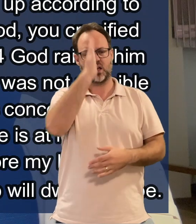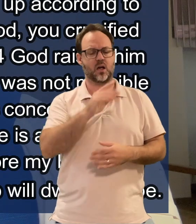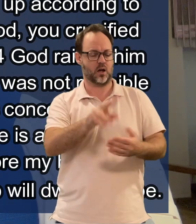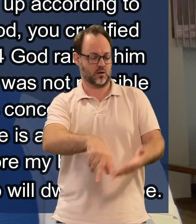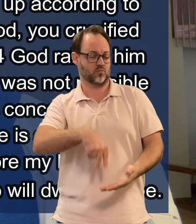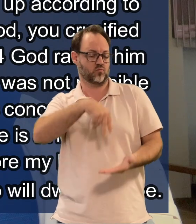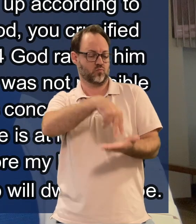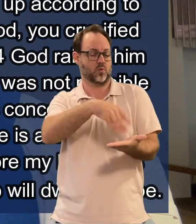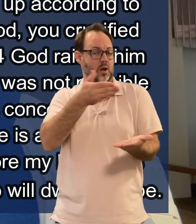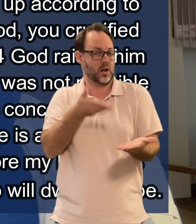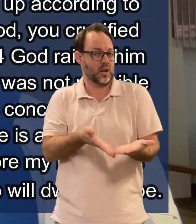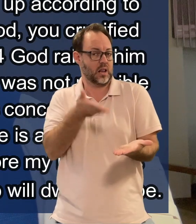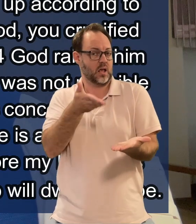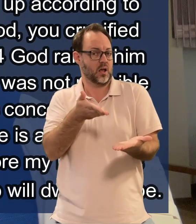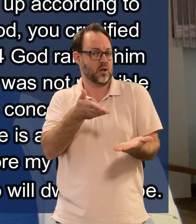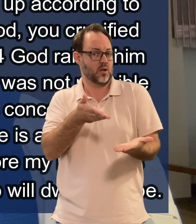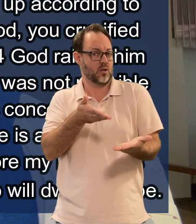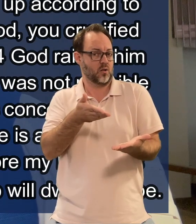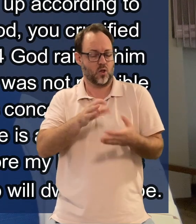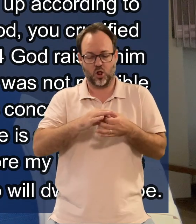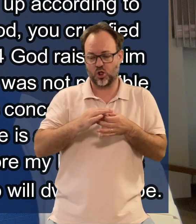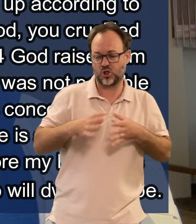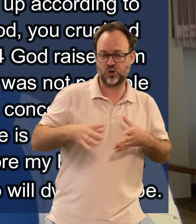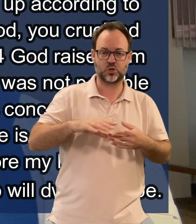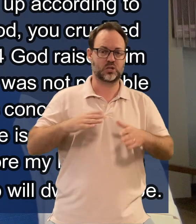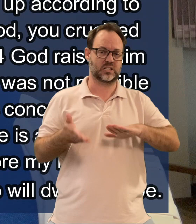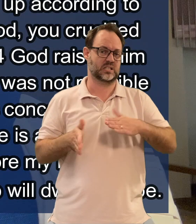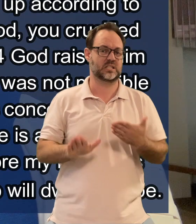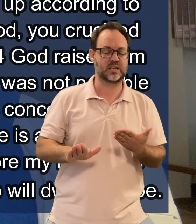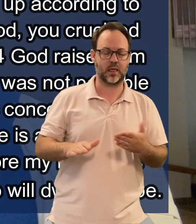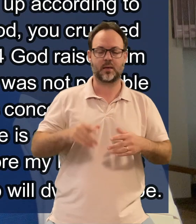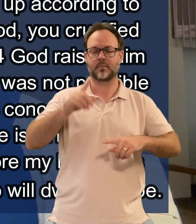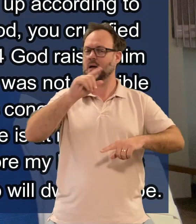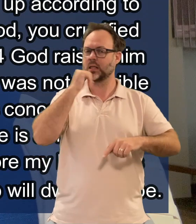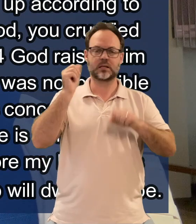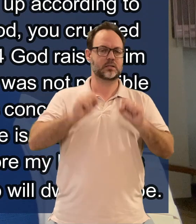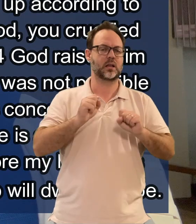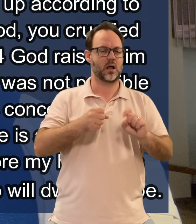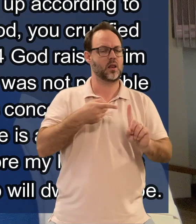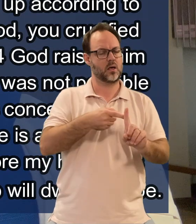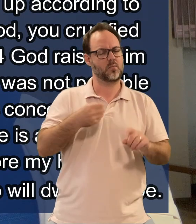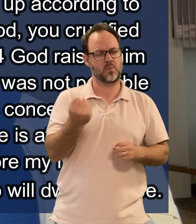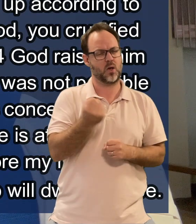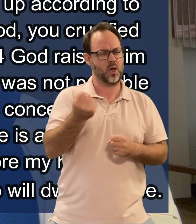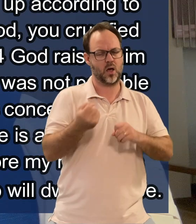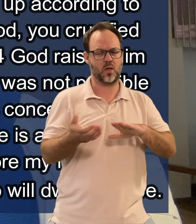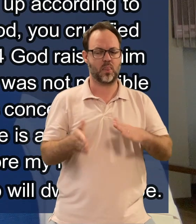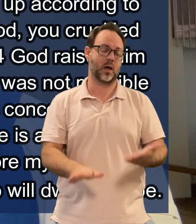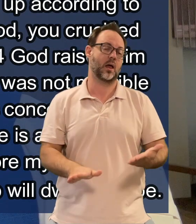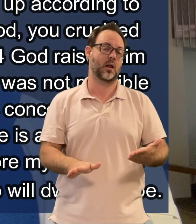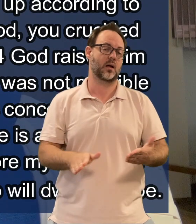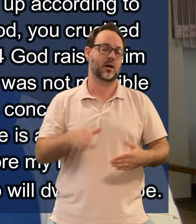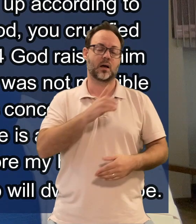God raised him up, loosing the pains of death, because it was not possible for him to be held by it.